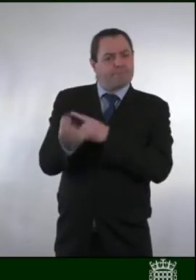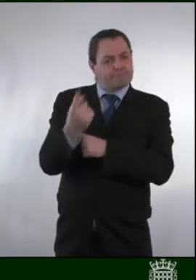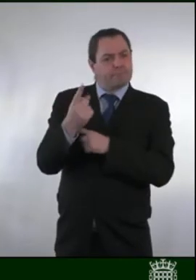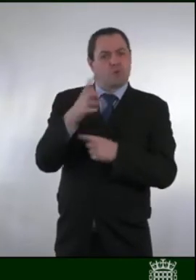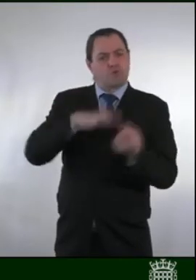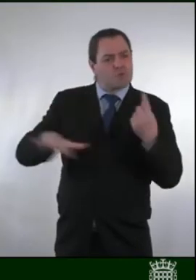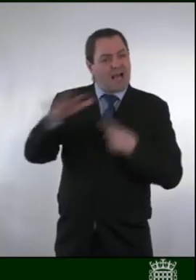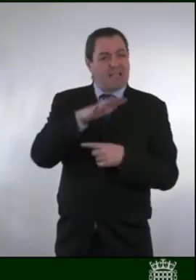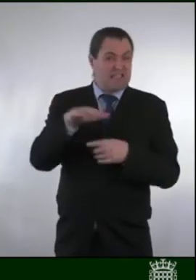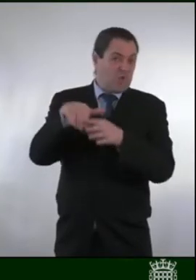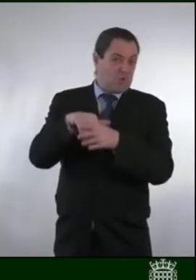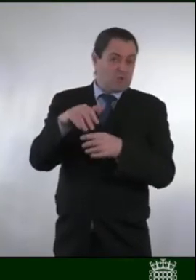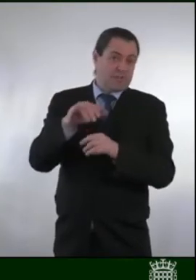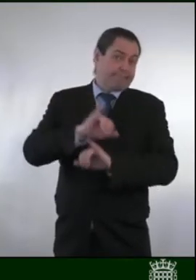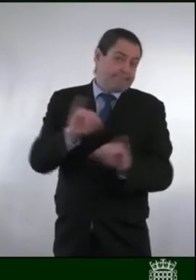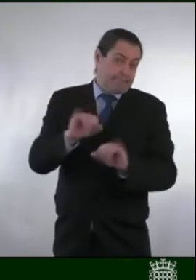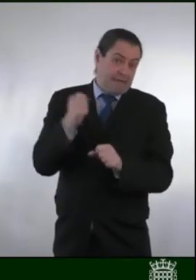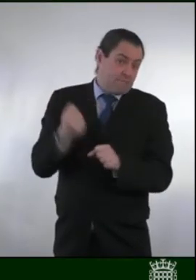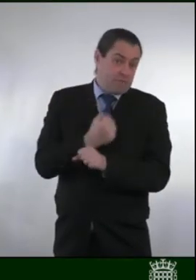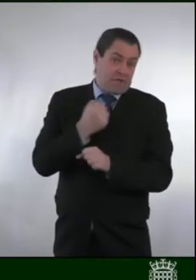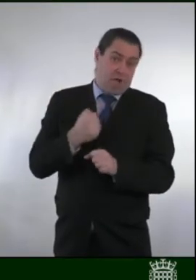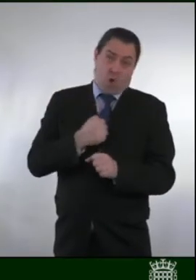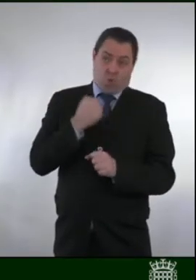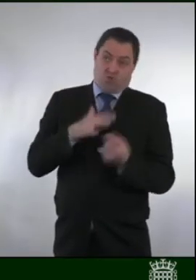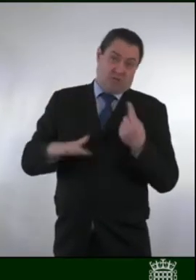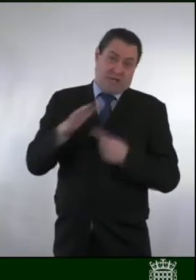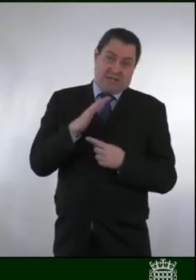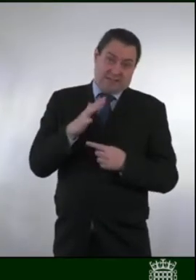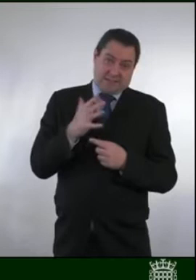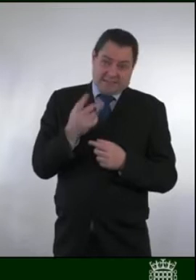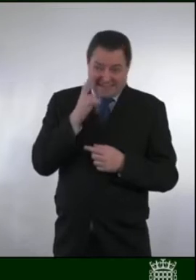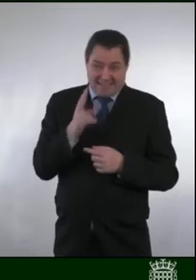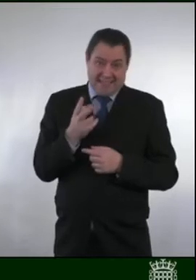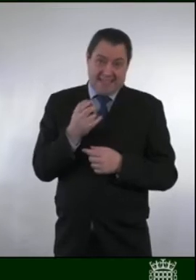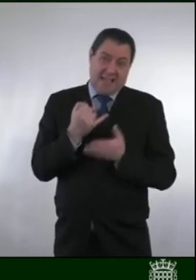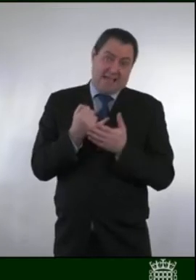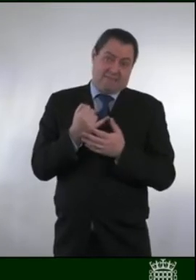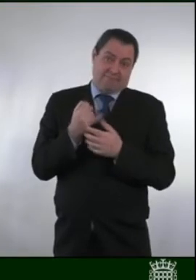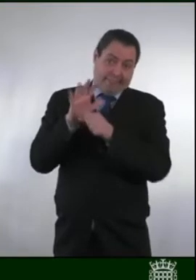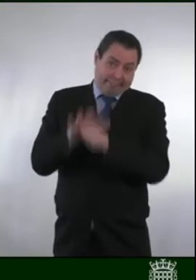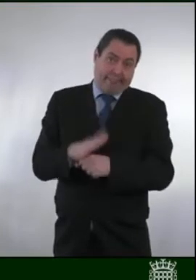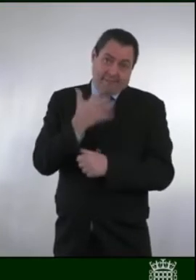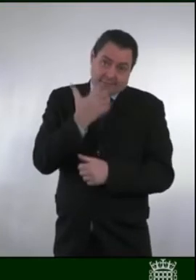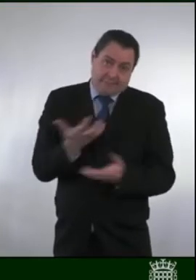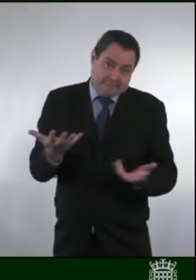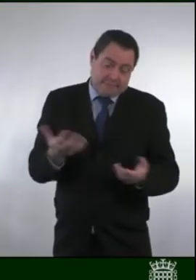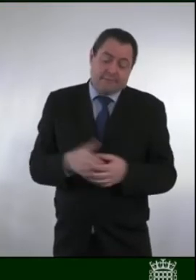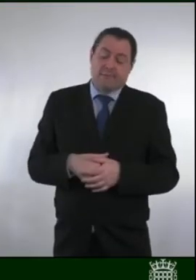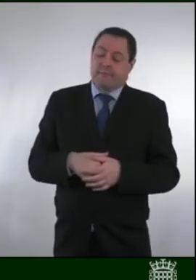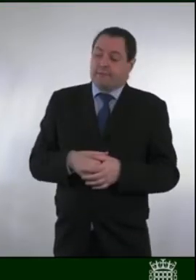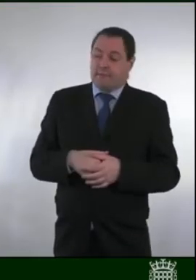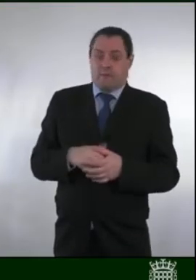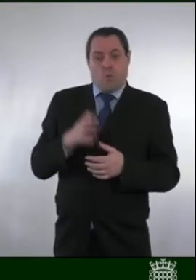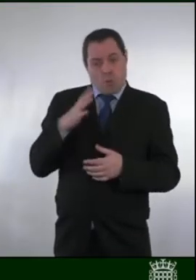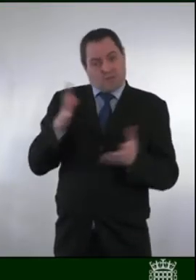societies, including, tragically, our own. And I, of course, am very happy to join my honourable friend in encouraging all members to ask all